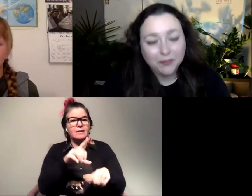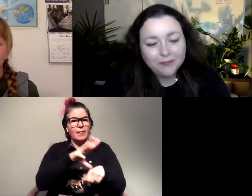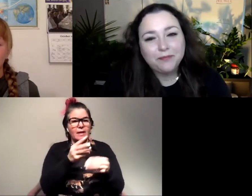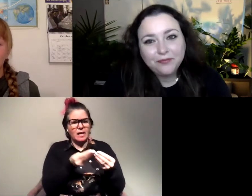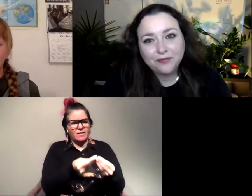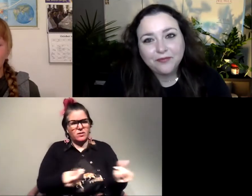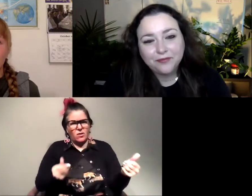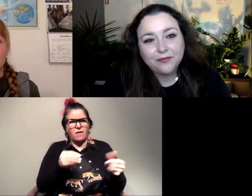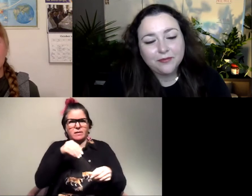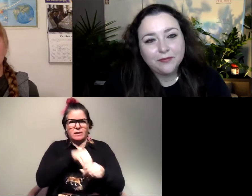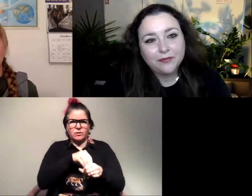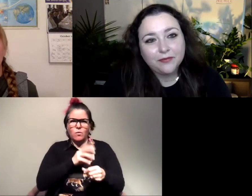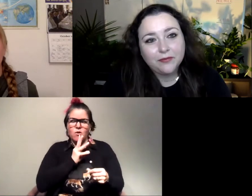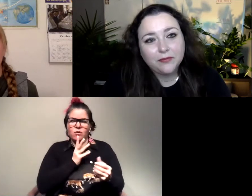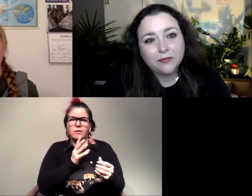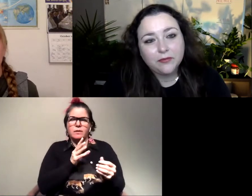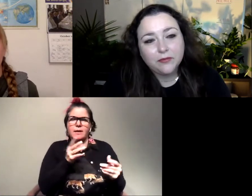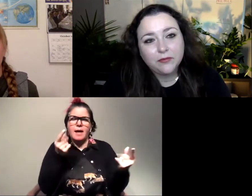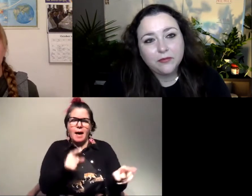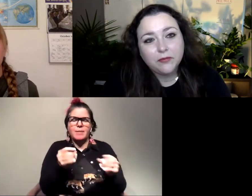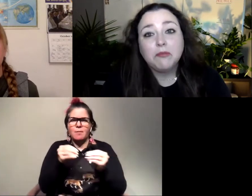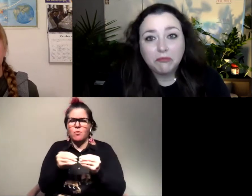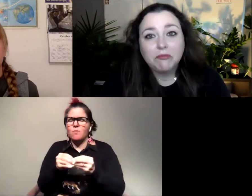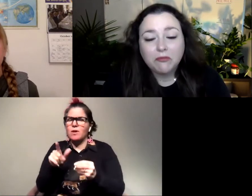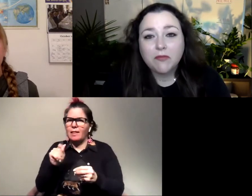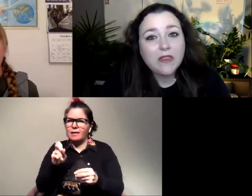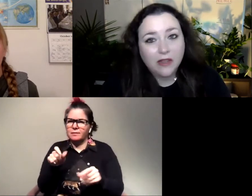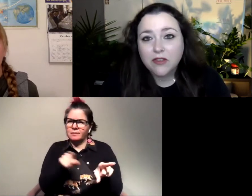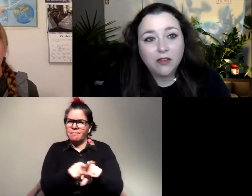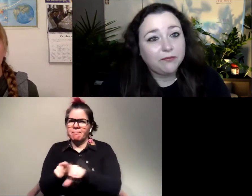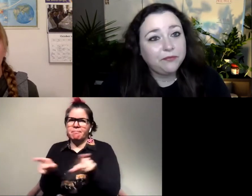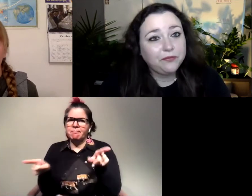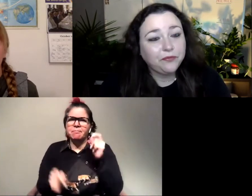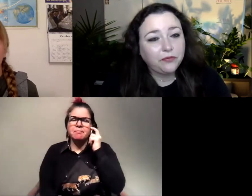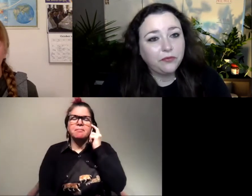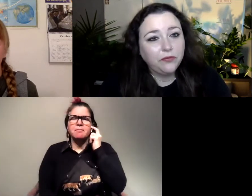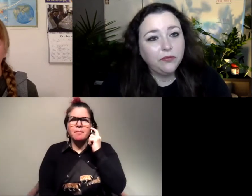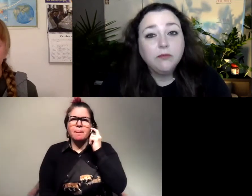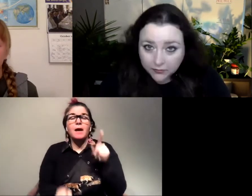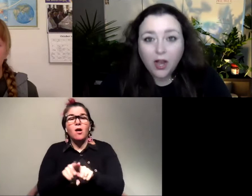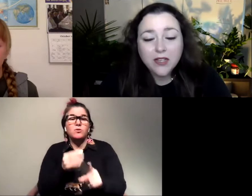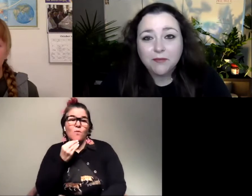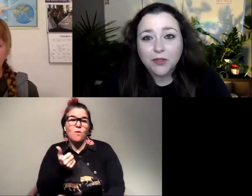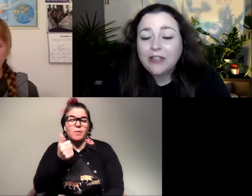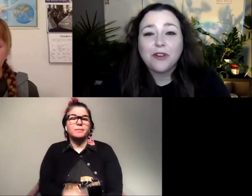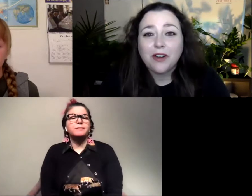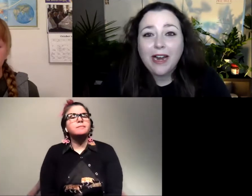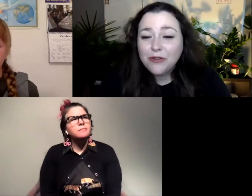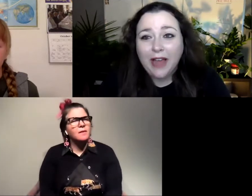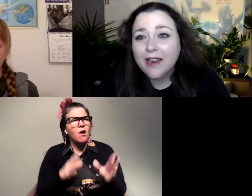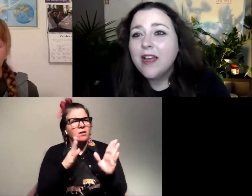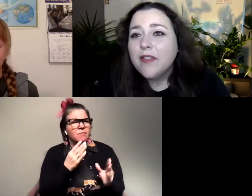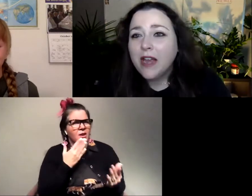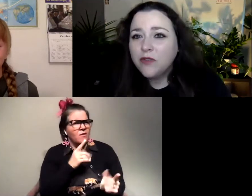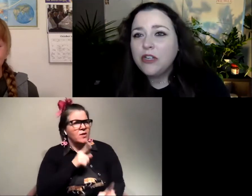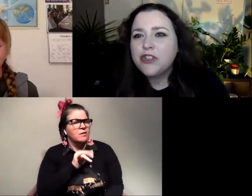water. And that's happening more and more in lakes around the world. And then, and then also warmer. Awesome. Well, thanks for answering